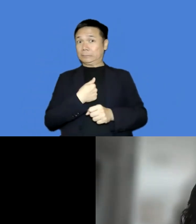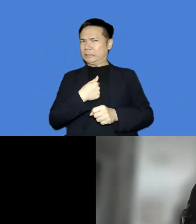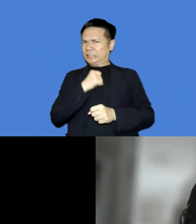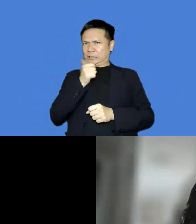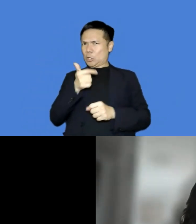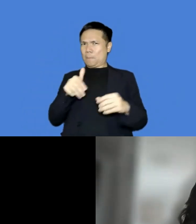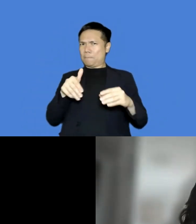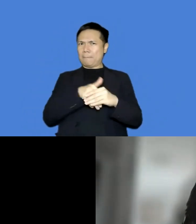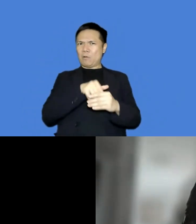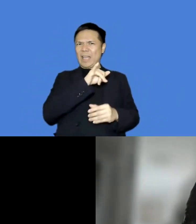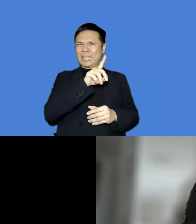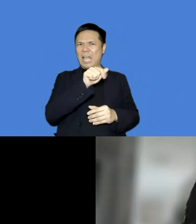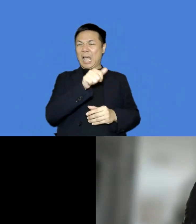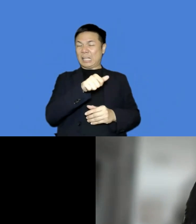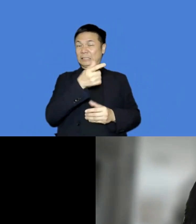question on